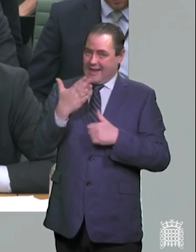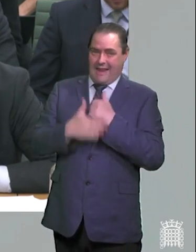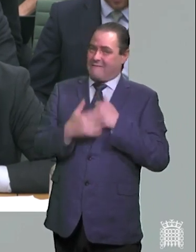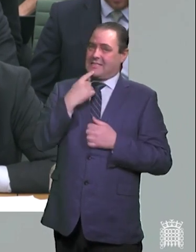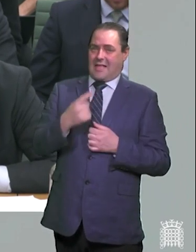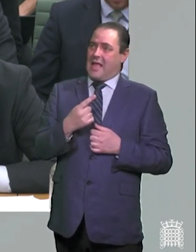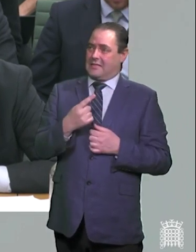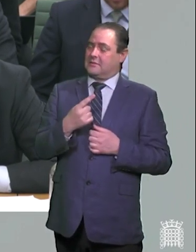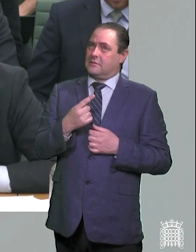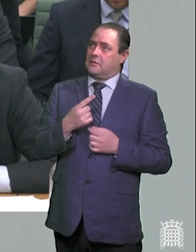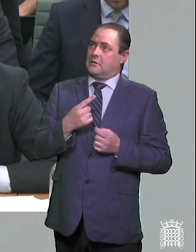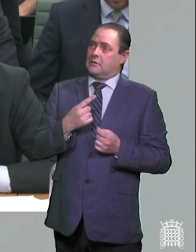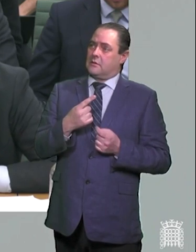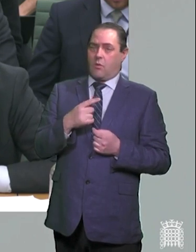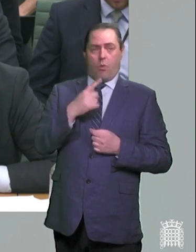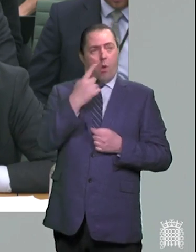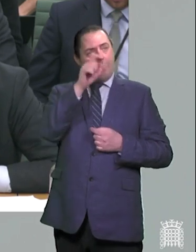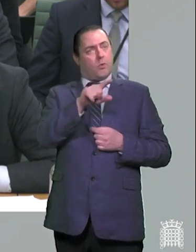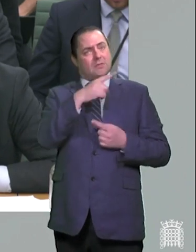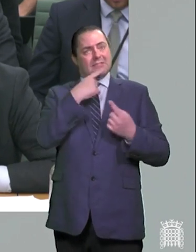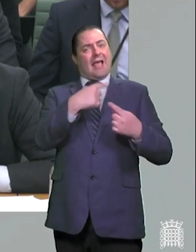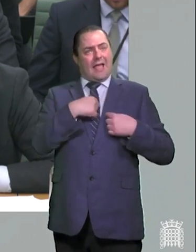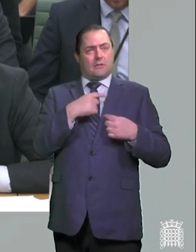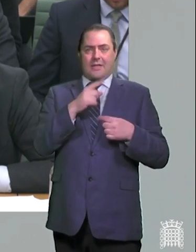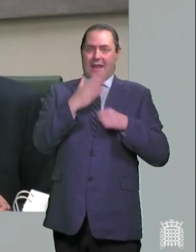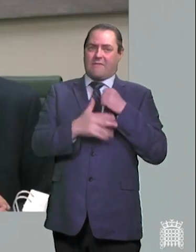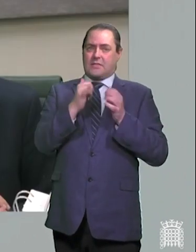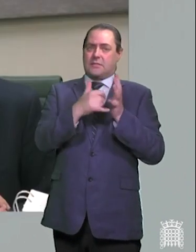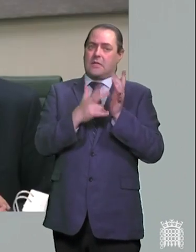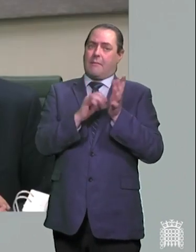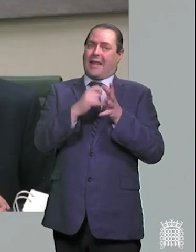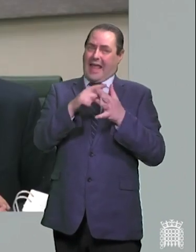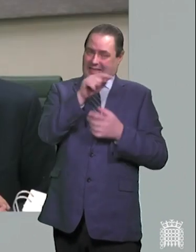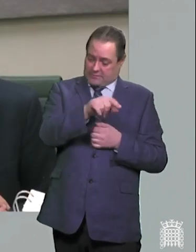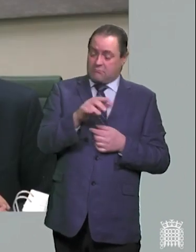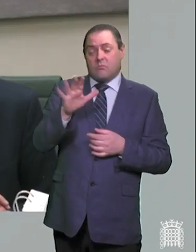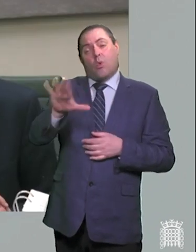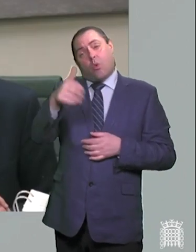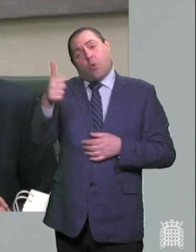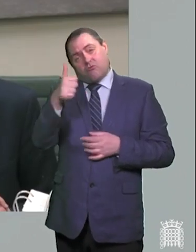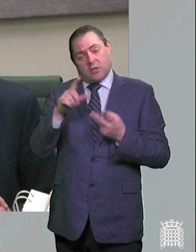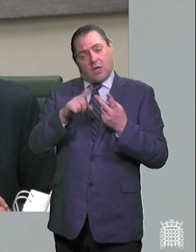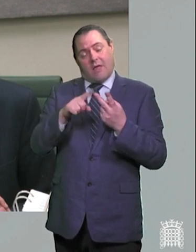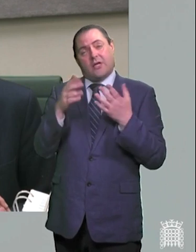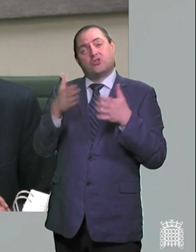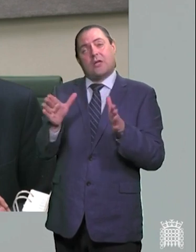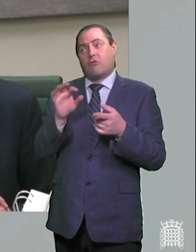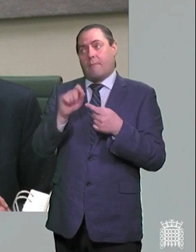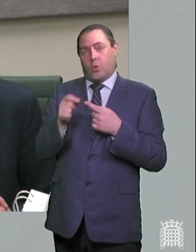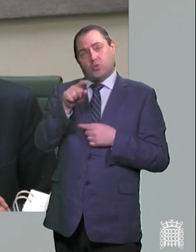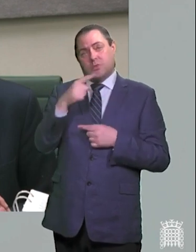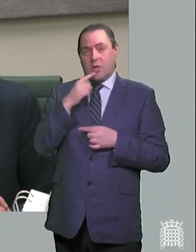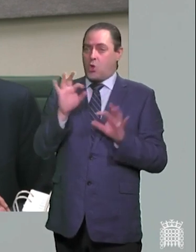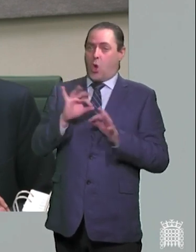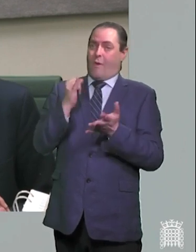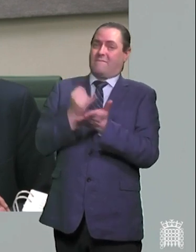that I had one of those people giving me those assurances was Simon Case. Okay, but there's another more general point. You say, I see no great vice